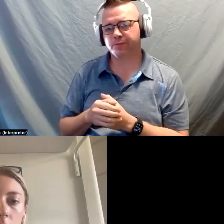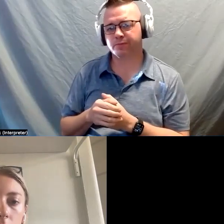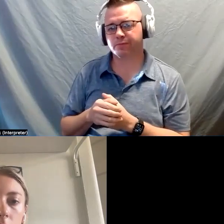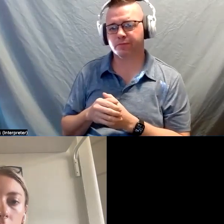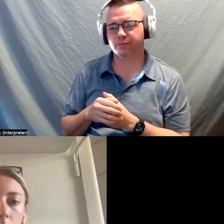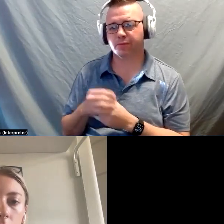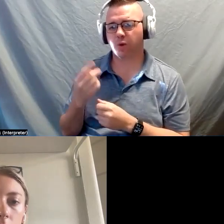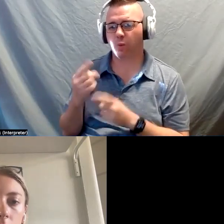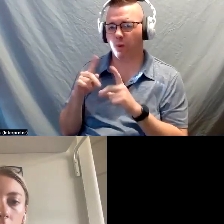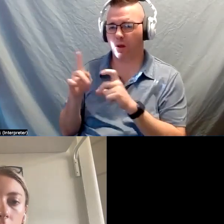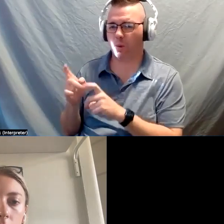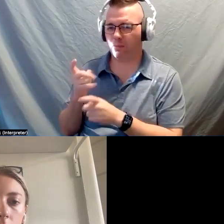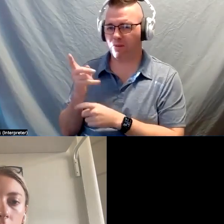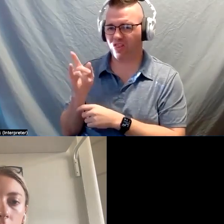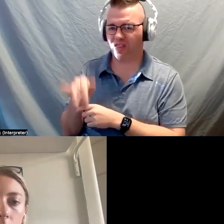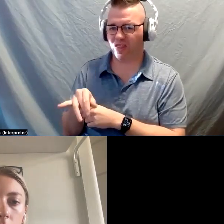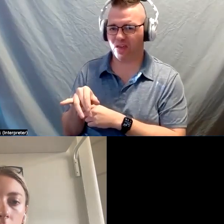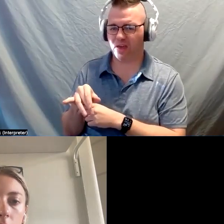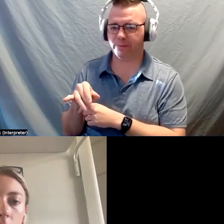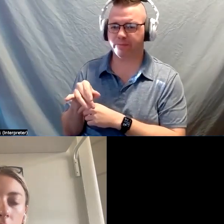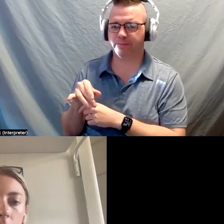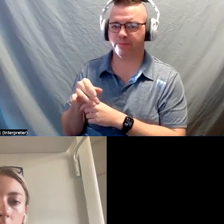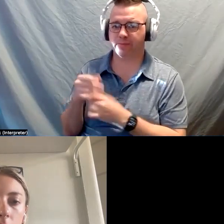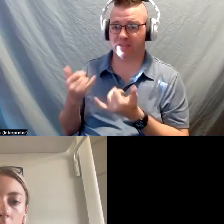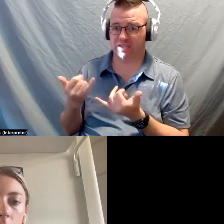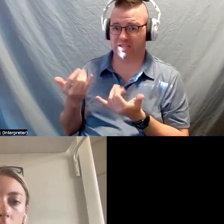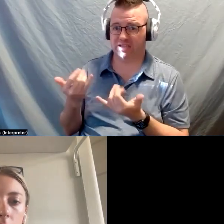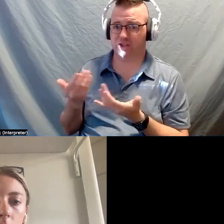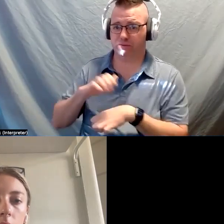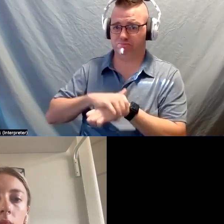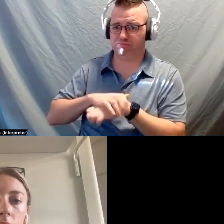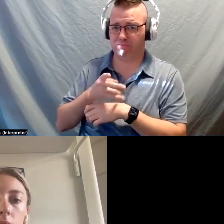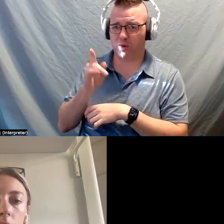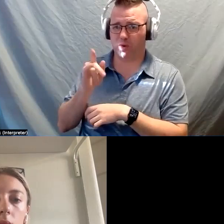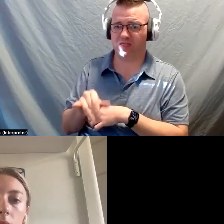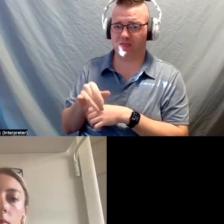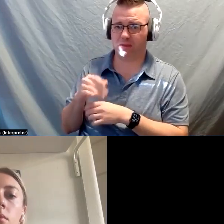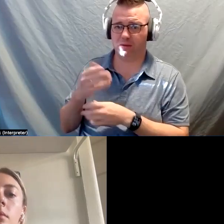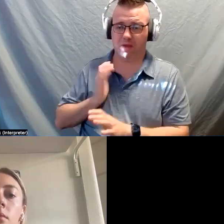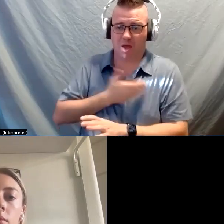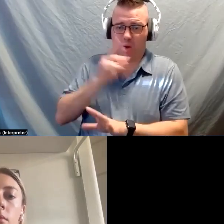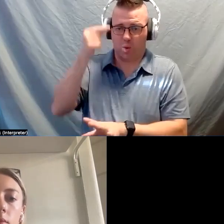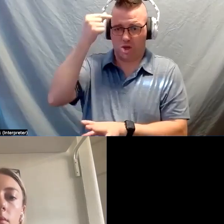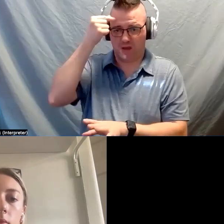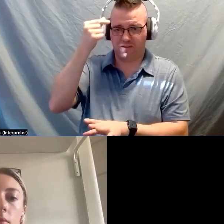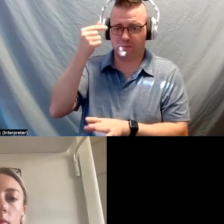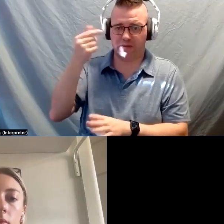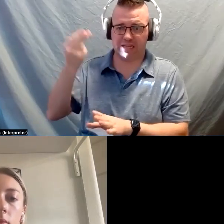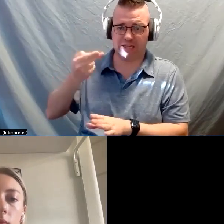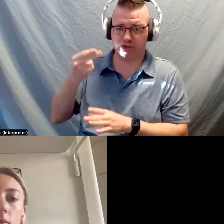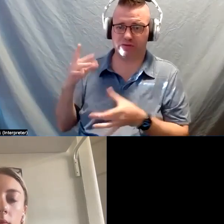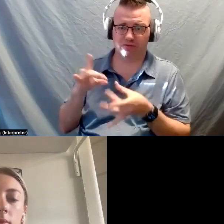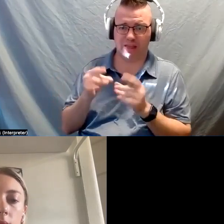There's an inquiry going on here in this country, in Britain at the moment, retrospectively about our government history in relation